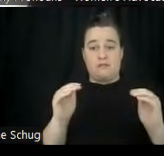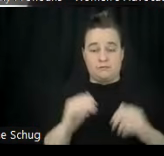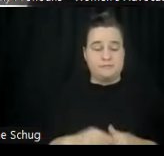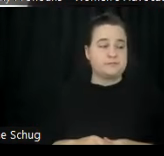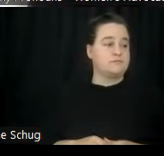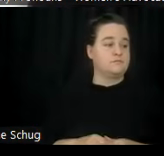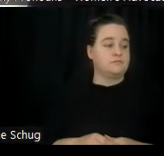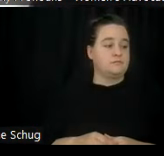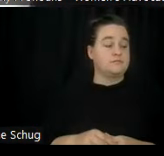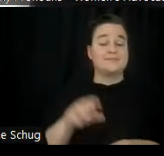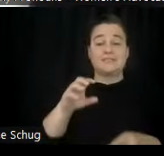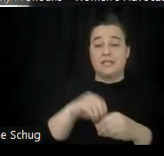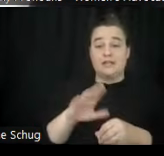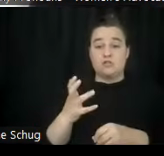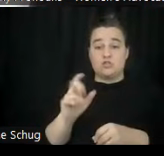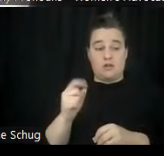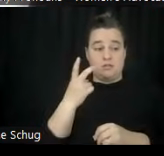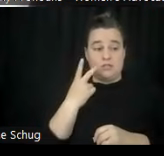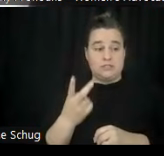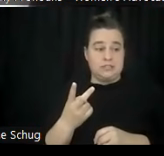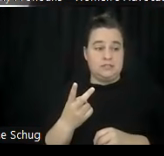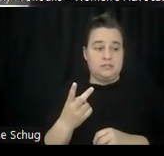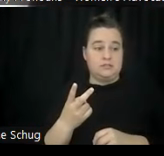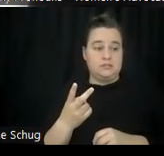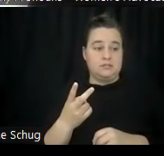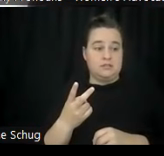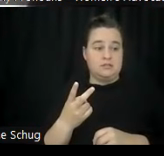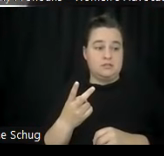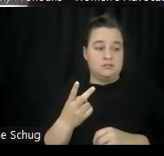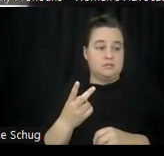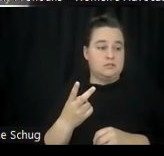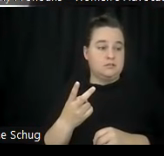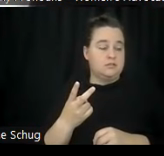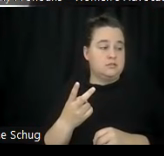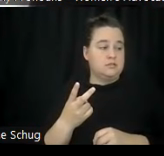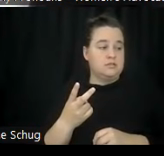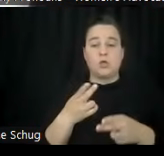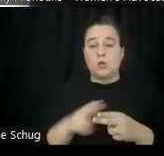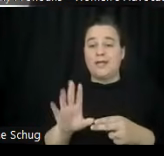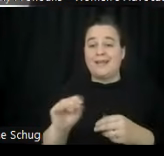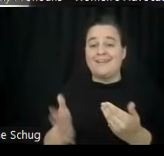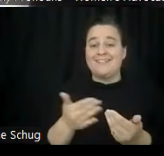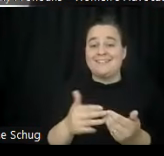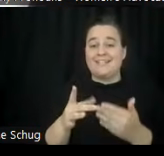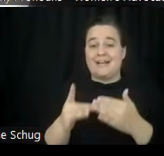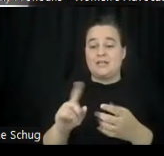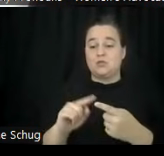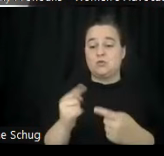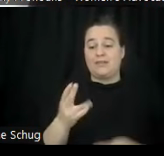Embedded in the chat as well is a quick and easy guide to they them pronouns. So this is